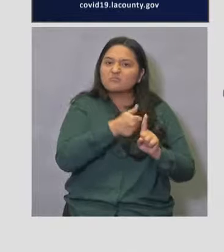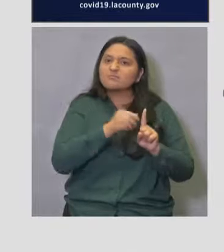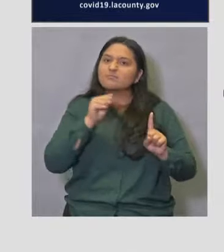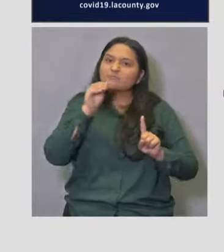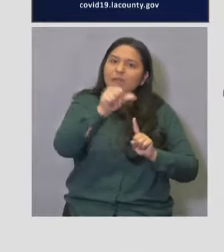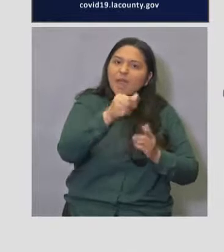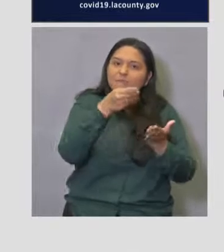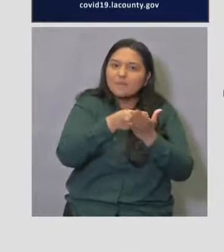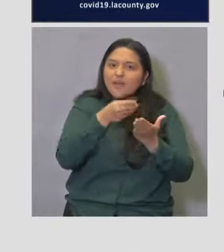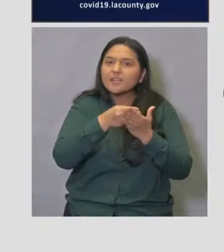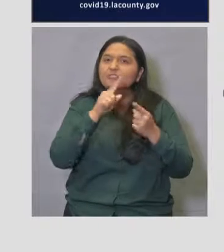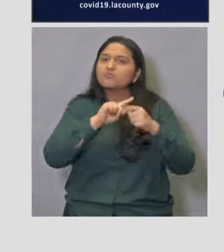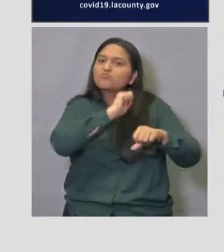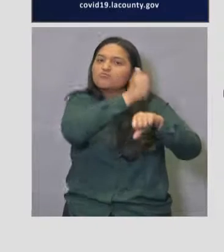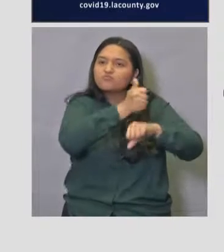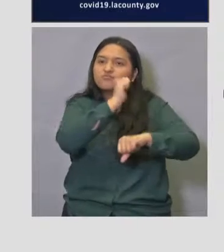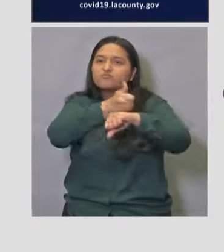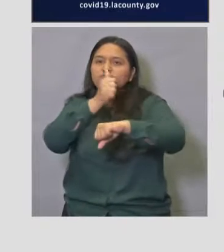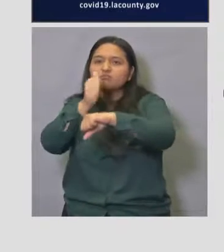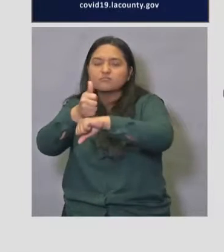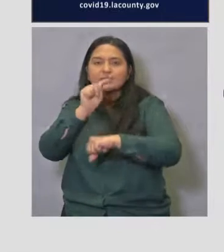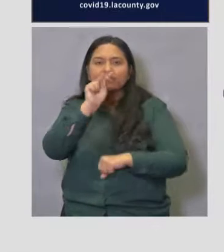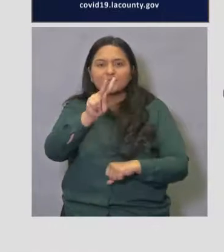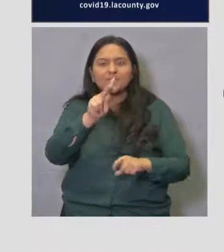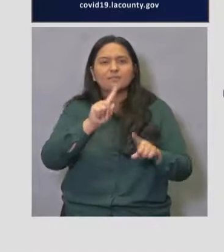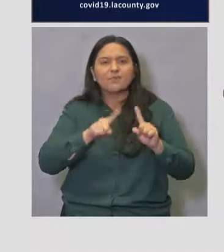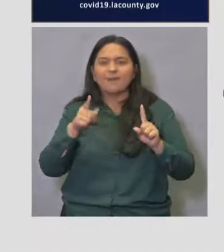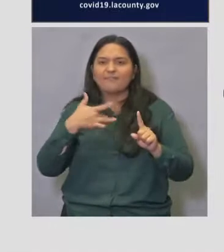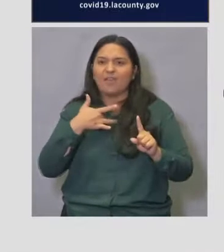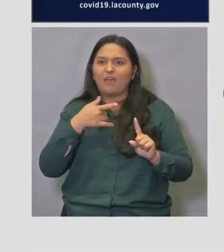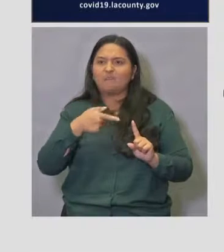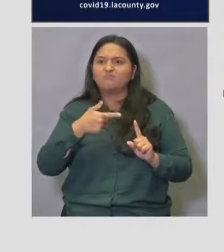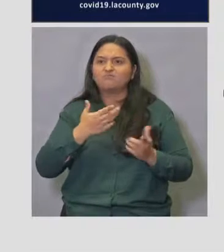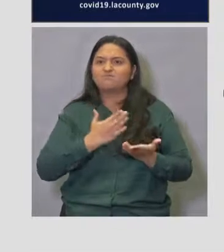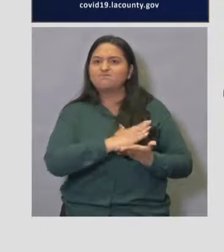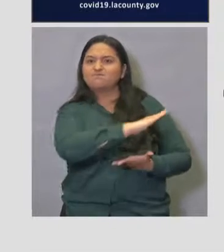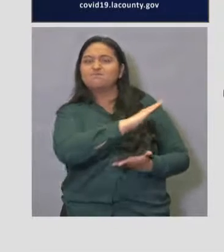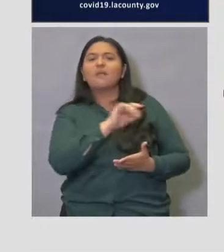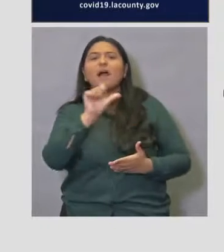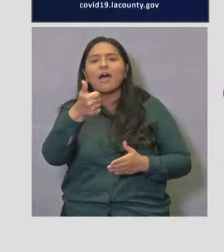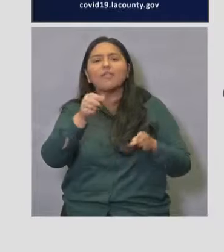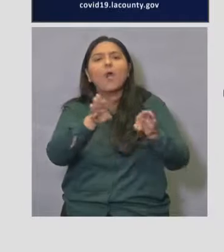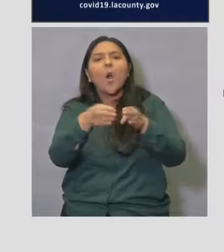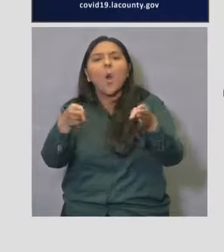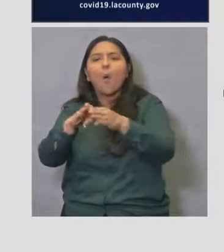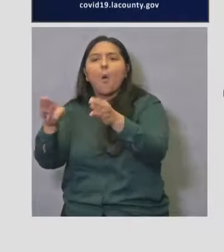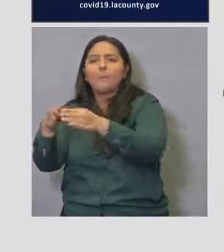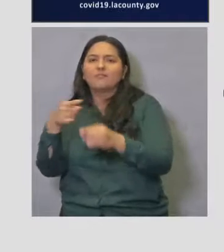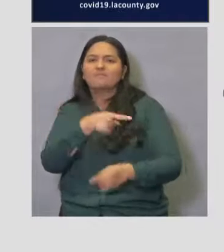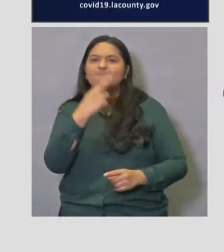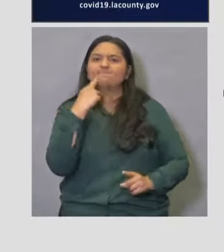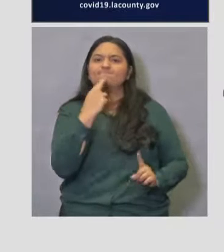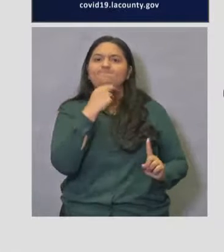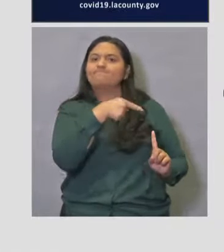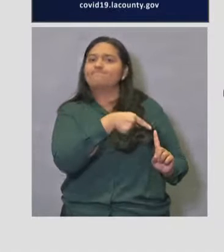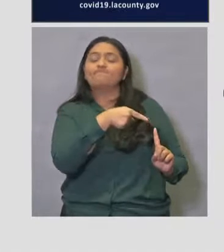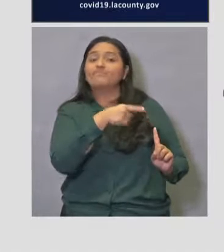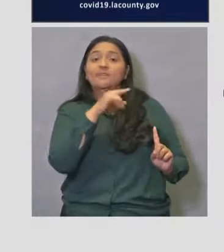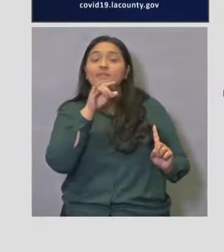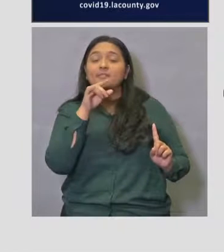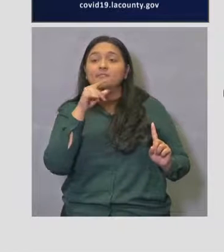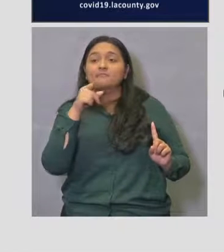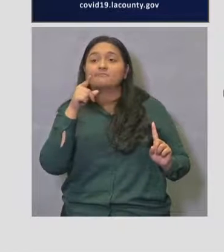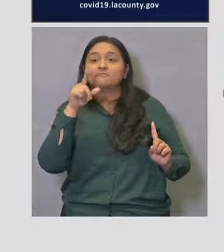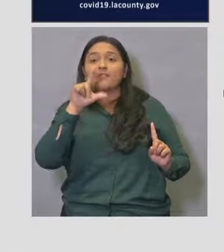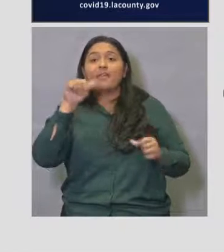patios and things of that nature, and they feel like they've been left behind as things have been opened, and they're still being told they're going to be fined if they